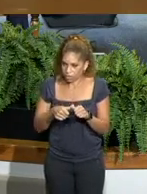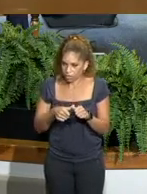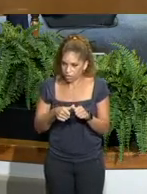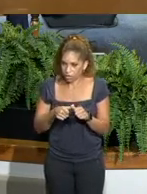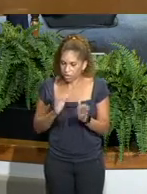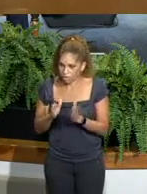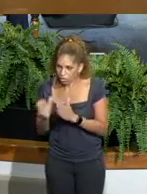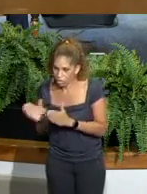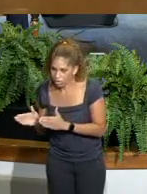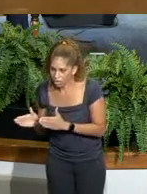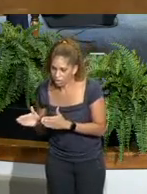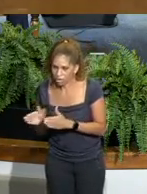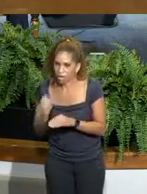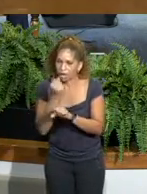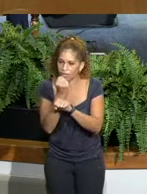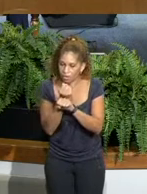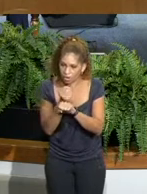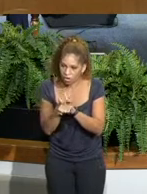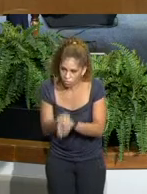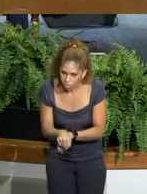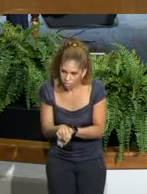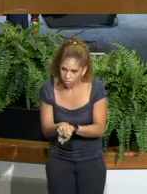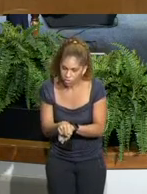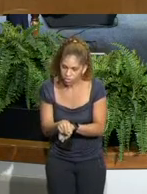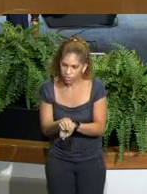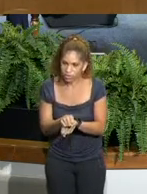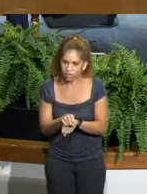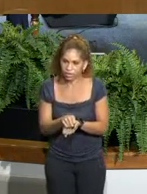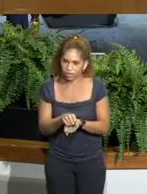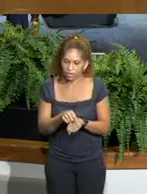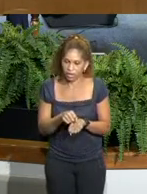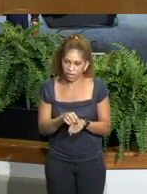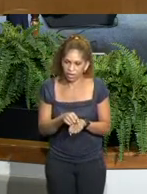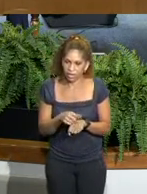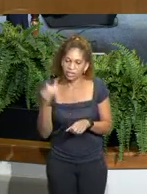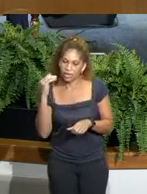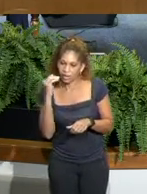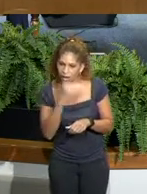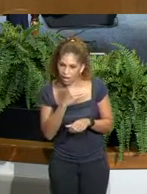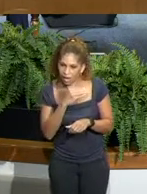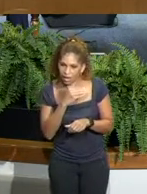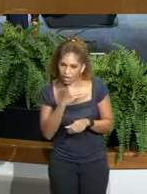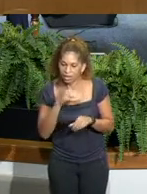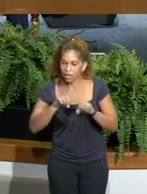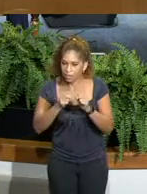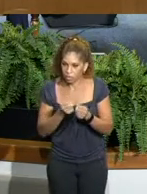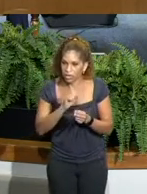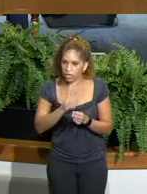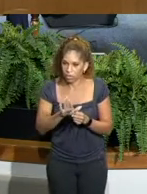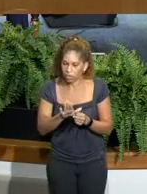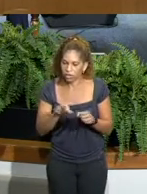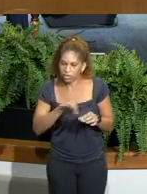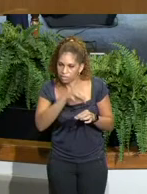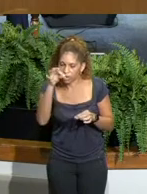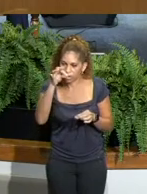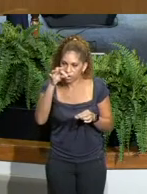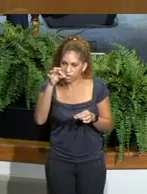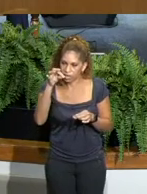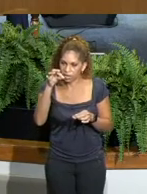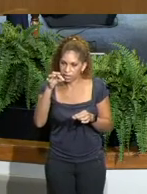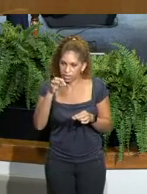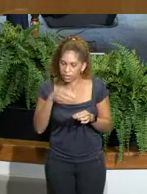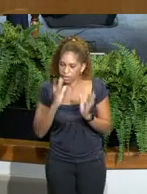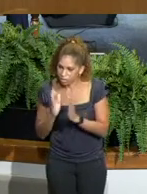oppression. This is the pattern of fascism, to lie and break your spirit. It's been a